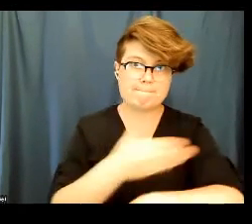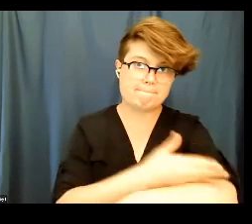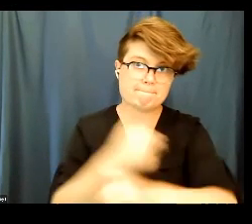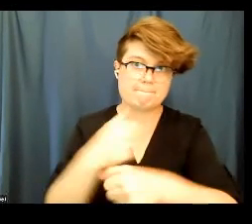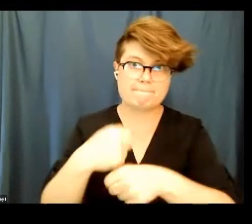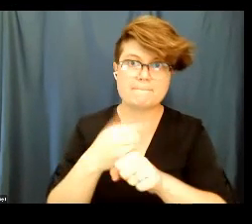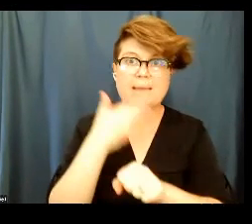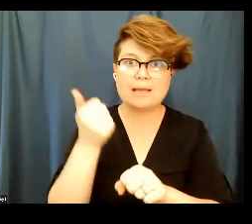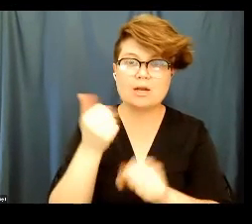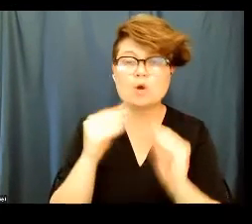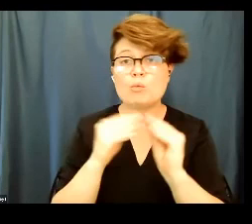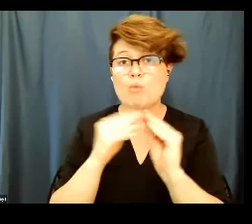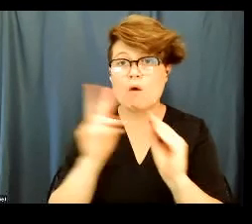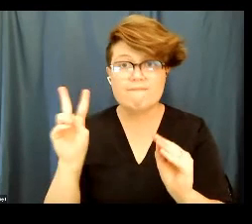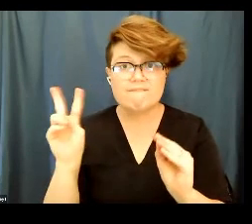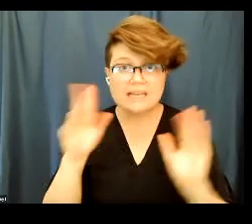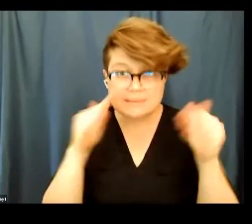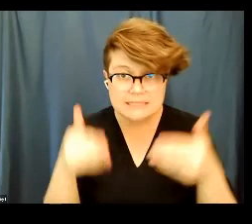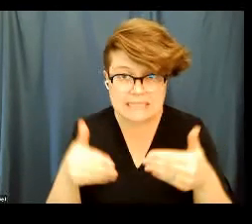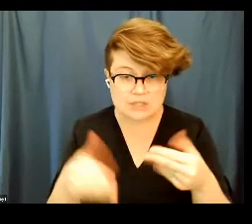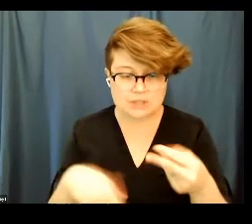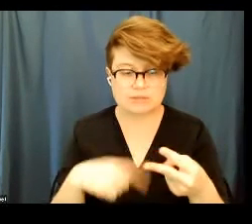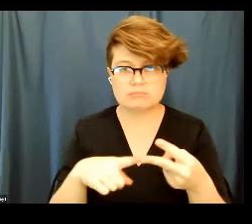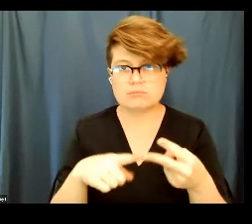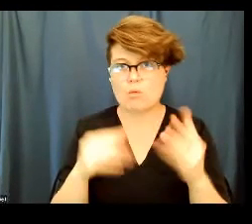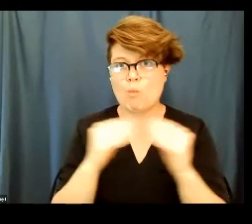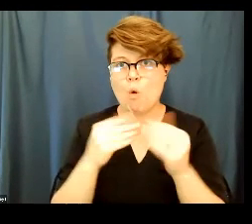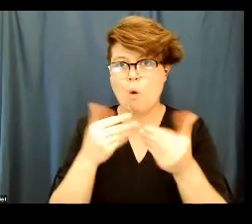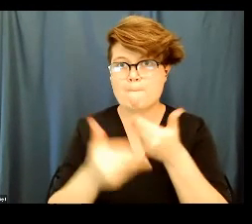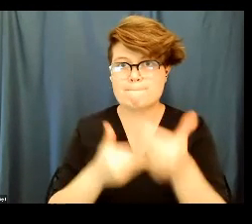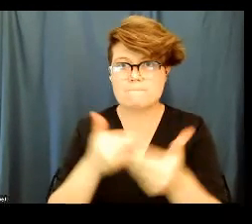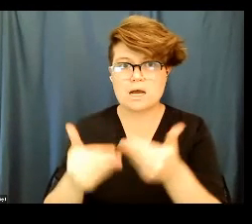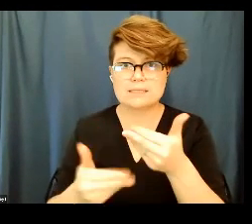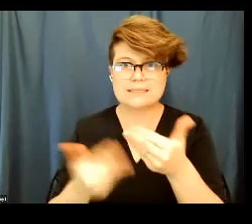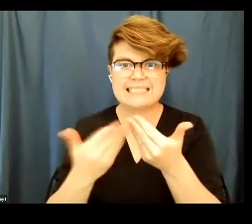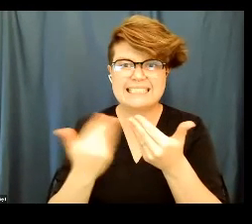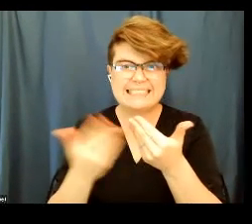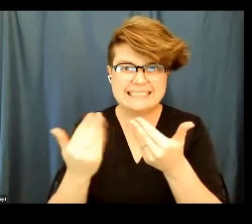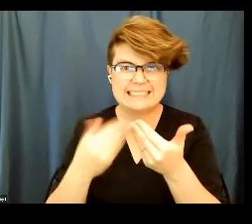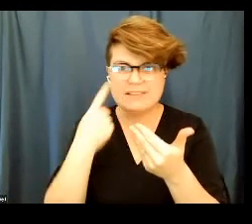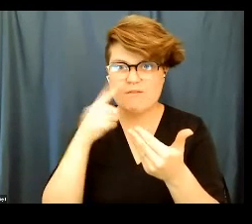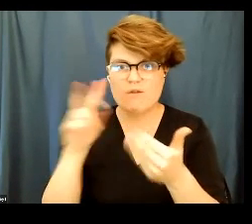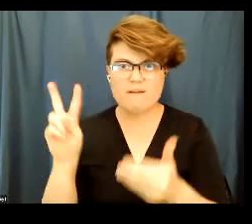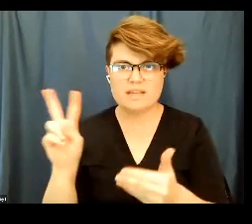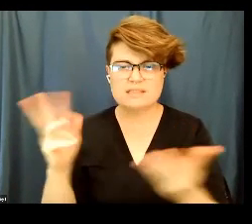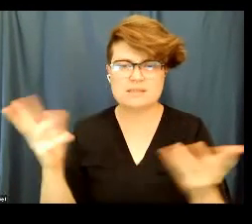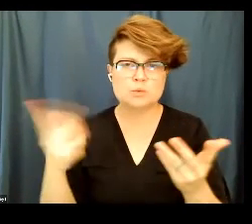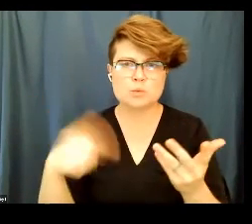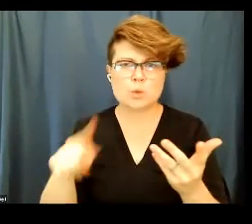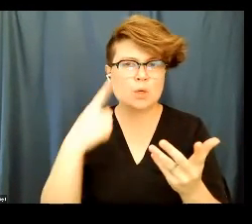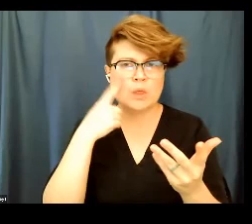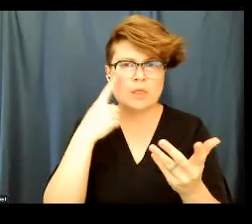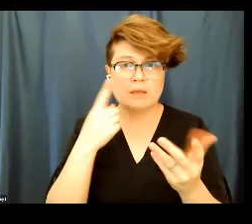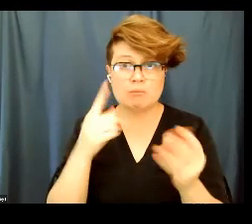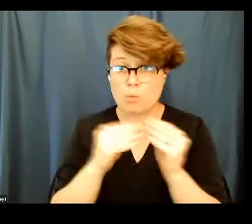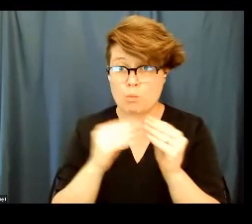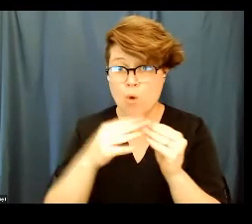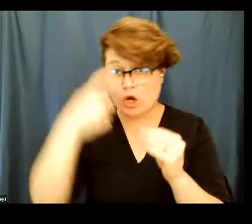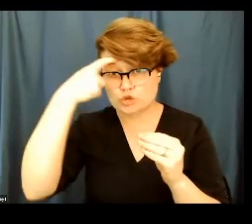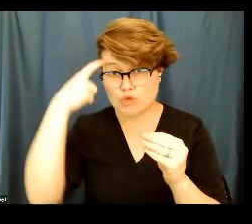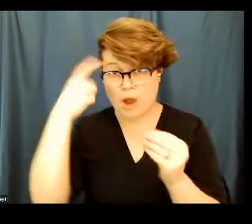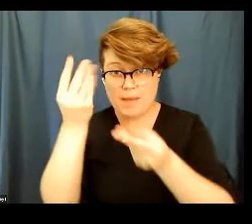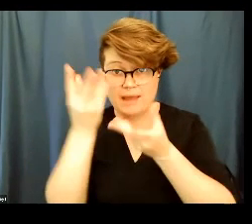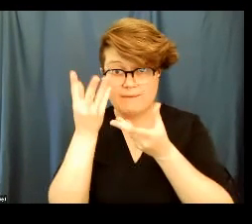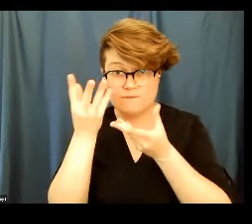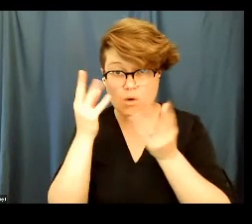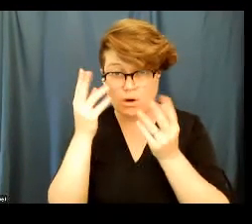more victim-centered, to make the process easier for victims, anything like that, more trauma-informed?